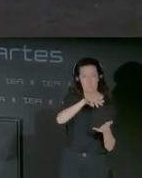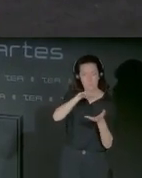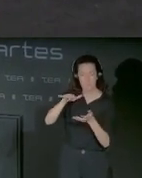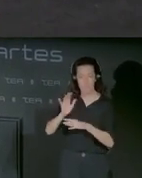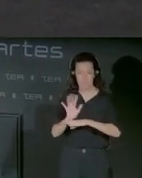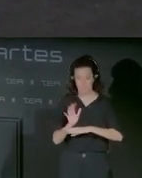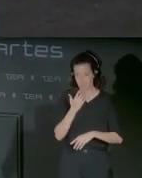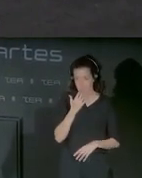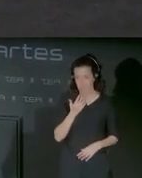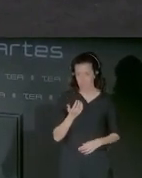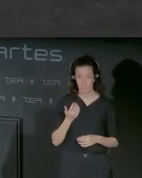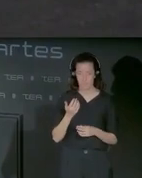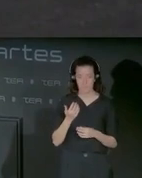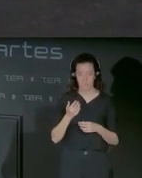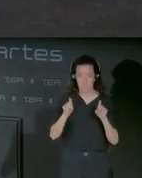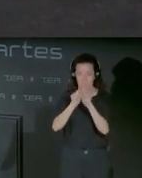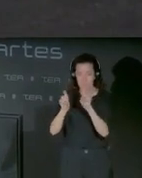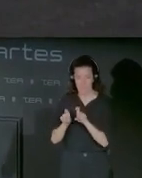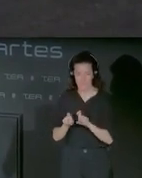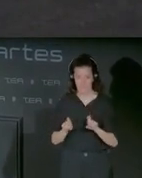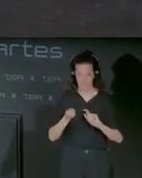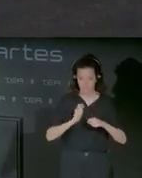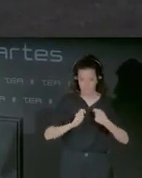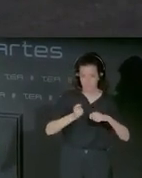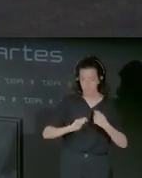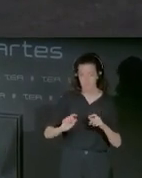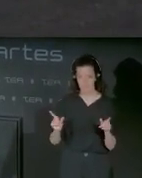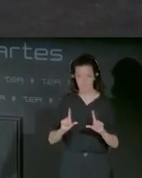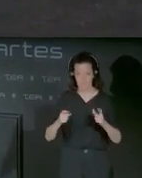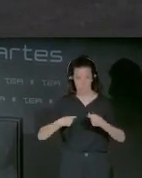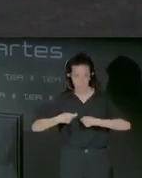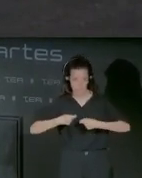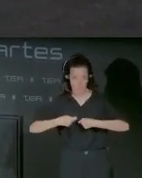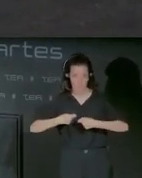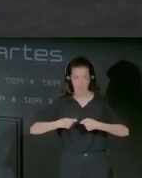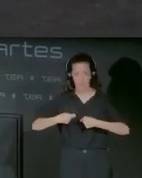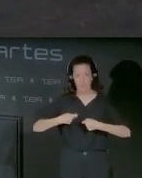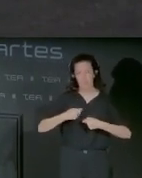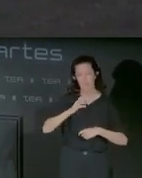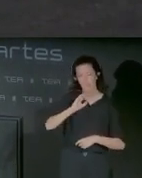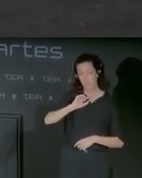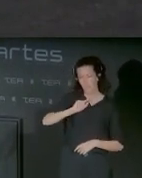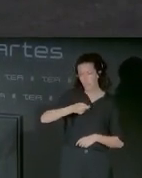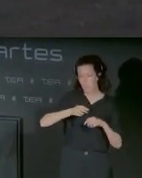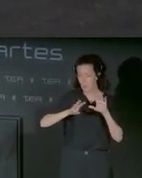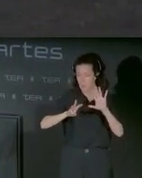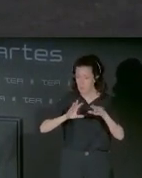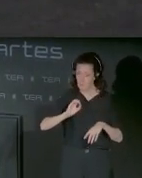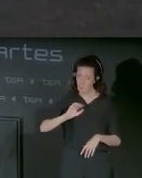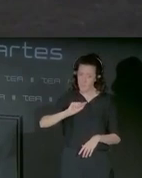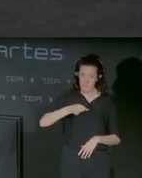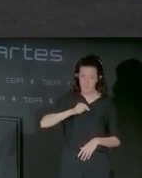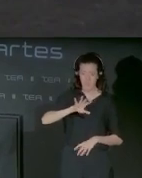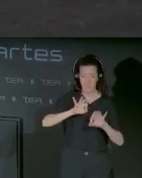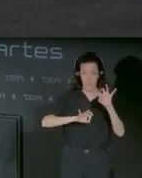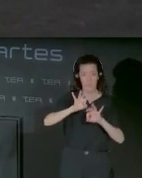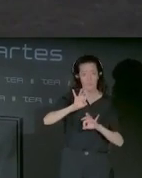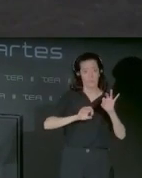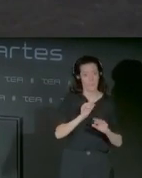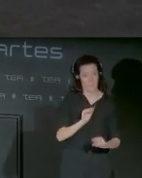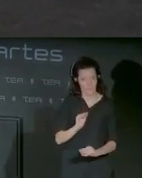television. And they all contribute 2%, 0.8%, 0.5%. But it's enough